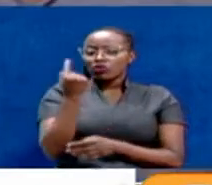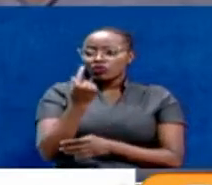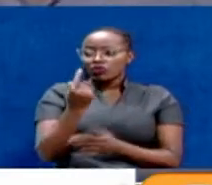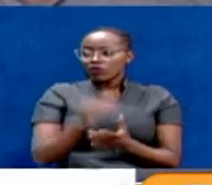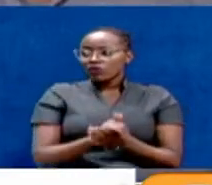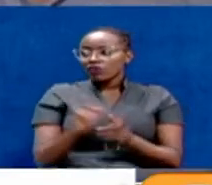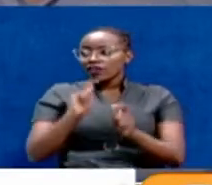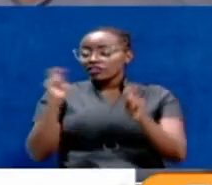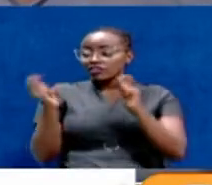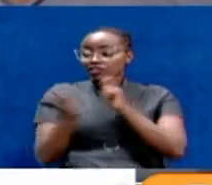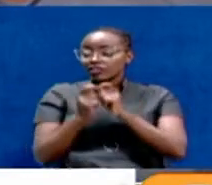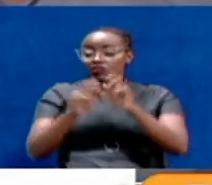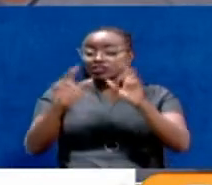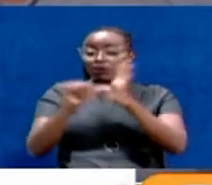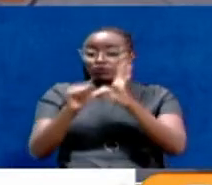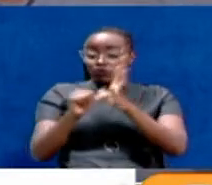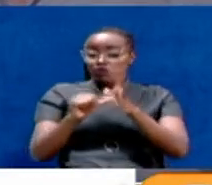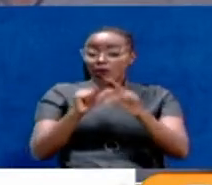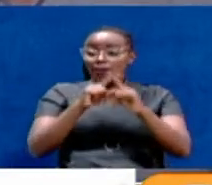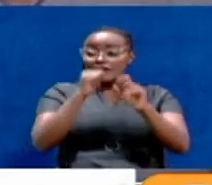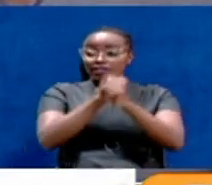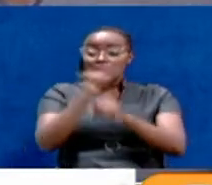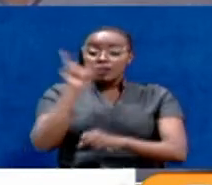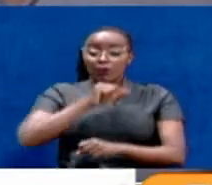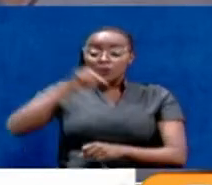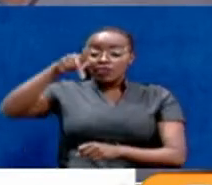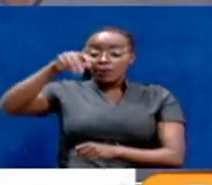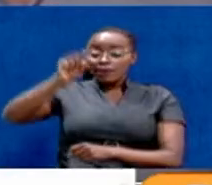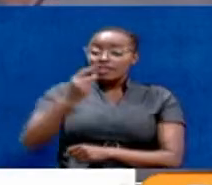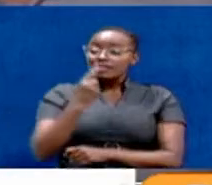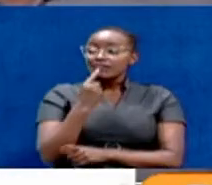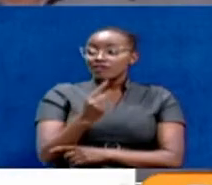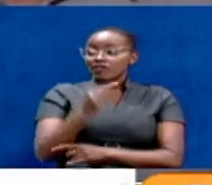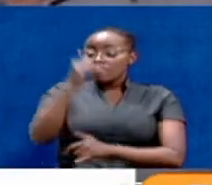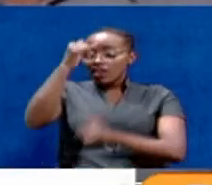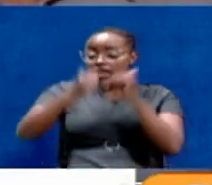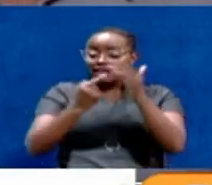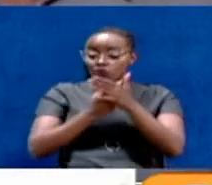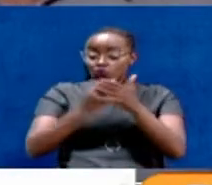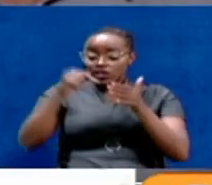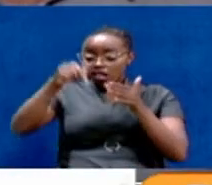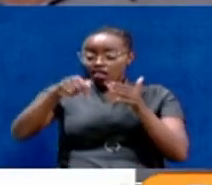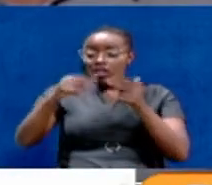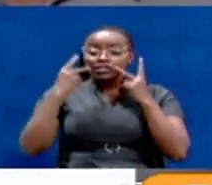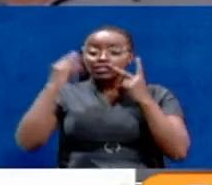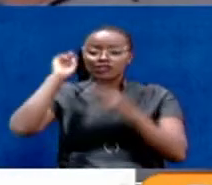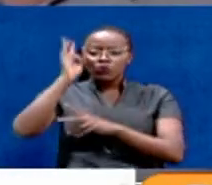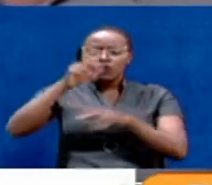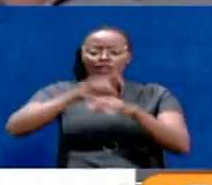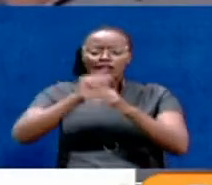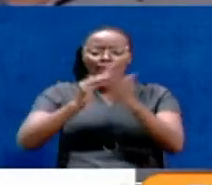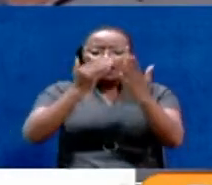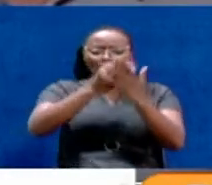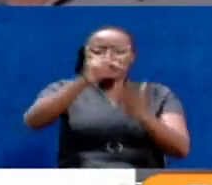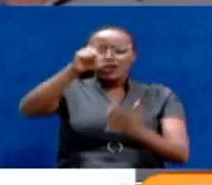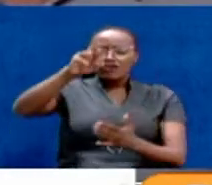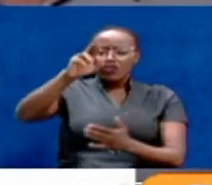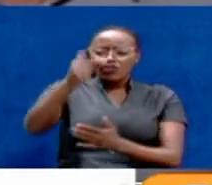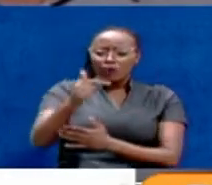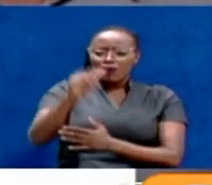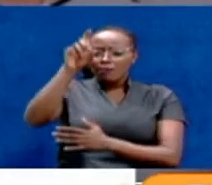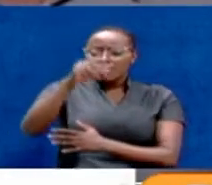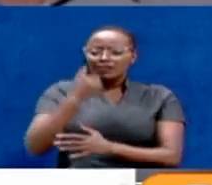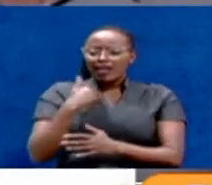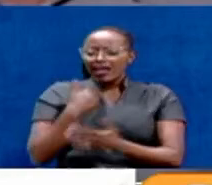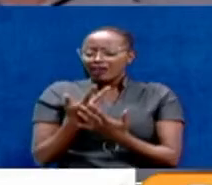crew changeover that's the issue. Once that is done, and Madam PS is saying maybe by the end of the week we will see that, when they get to the port, they then have to deal with